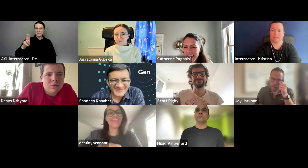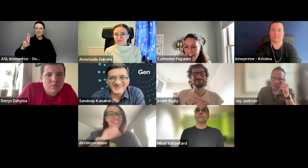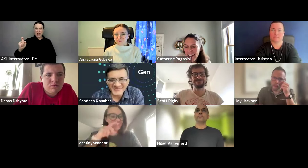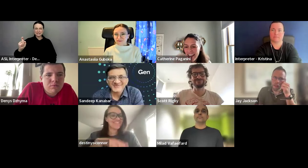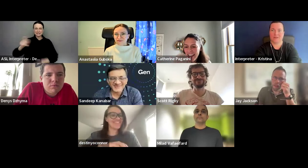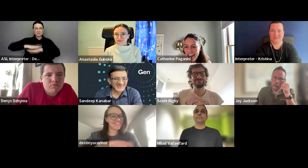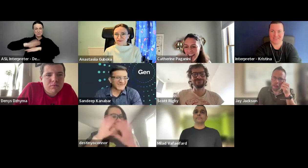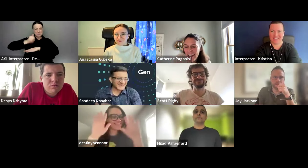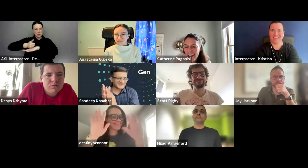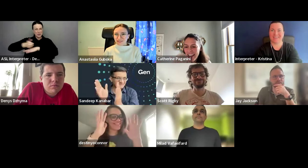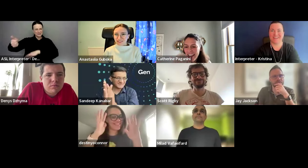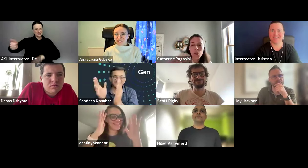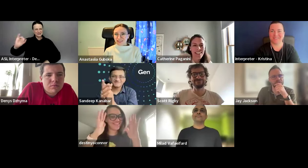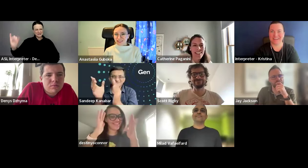assume. Okay.